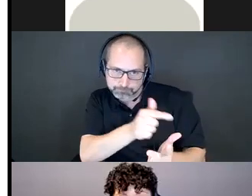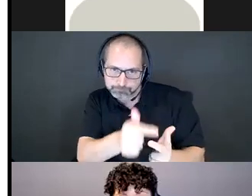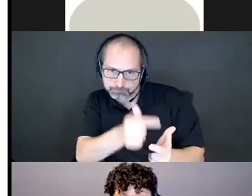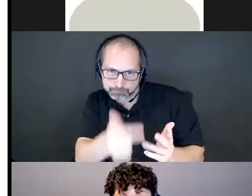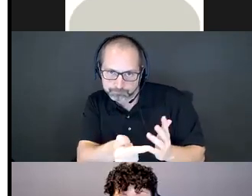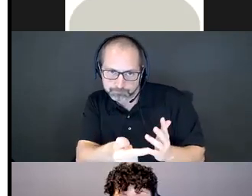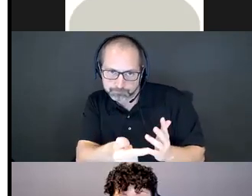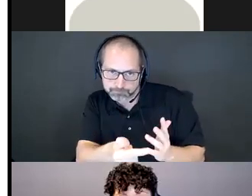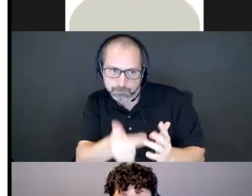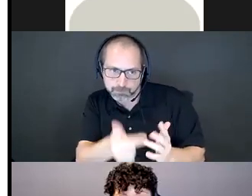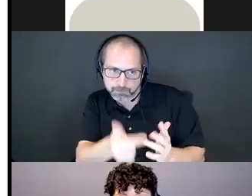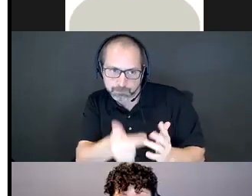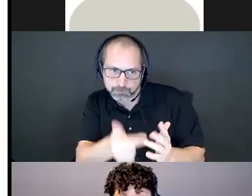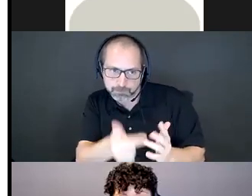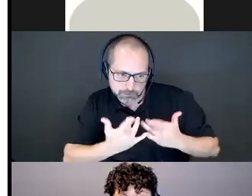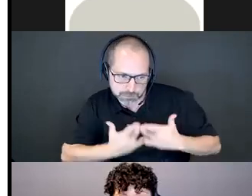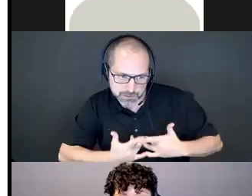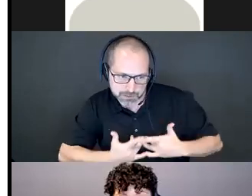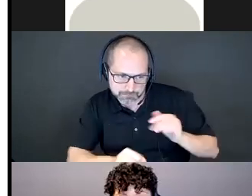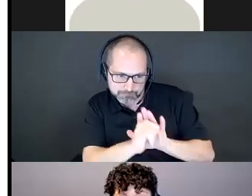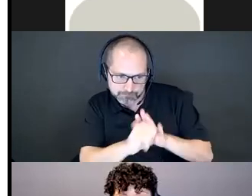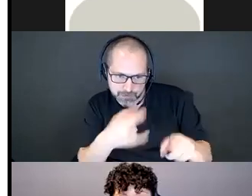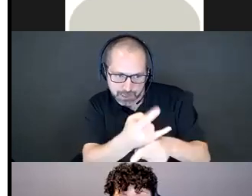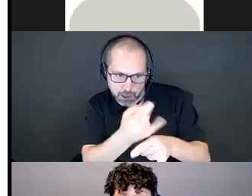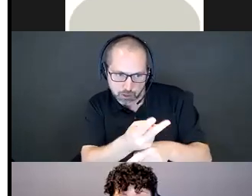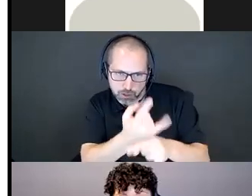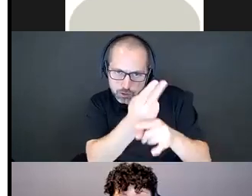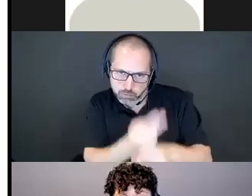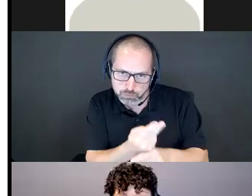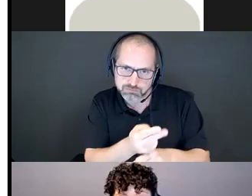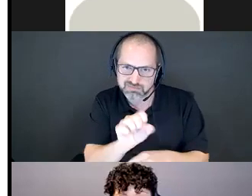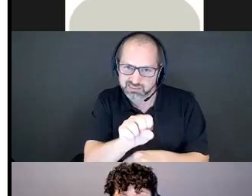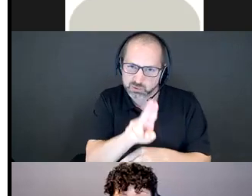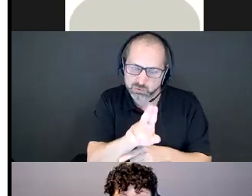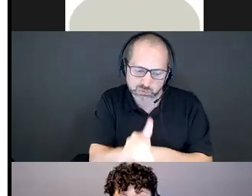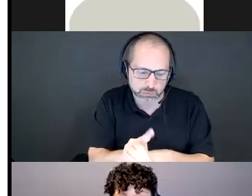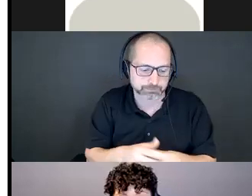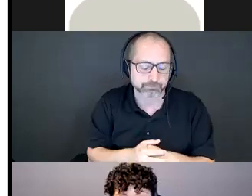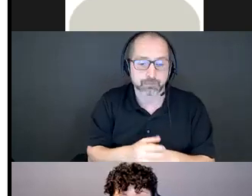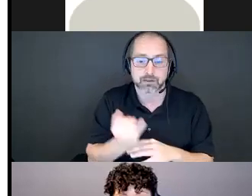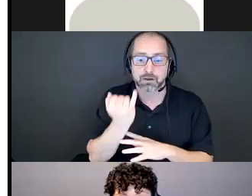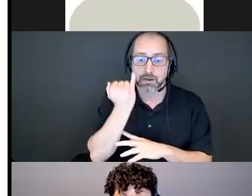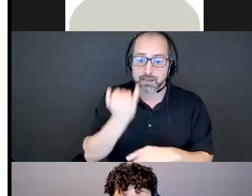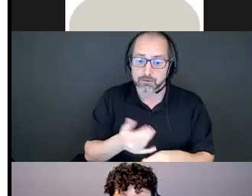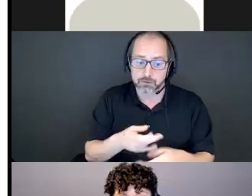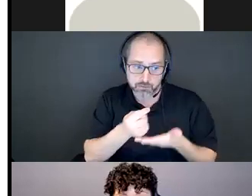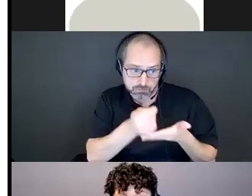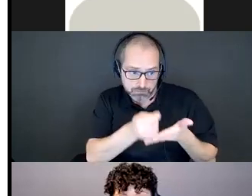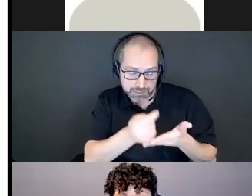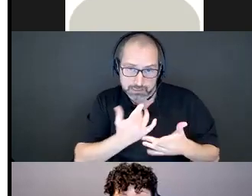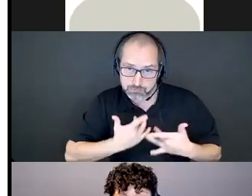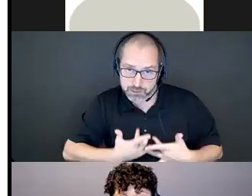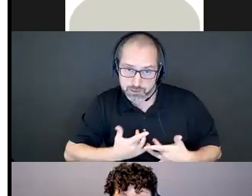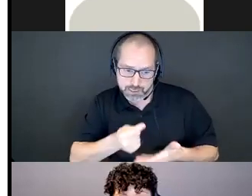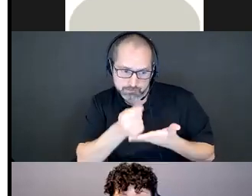alcohol use disorder. If you treat both the depression and the substance use in older adults, it leads to marked